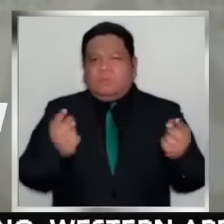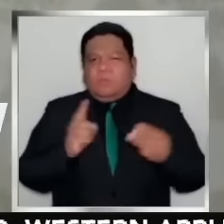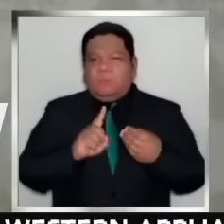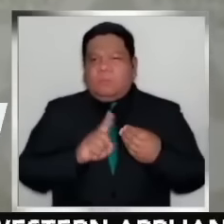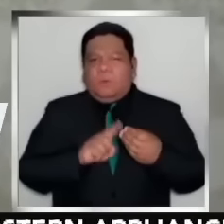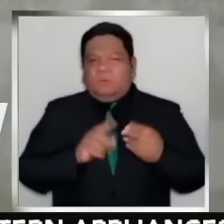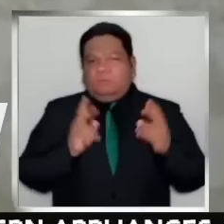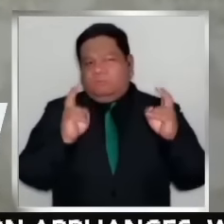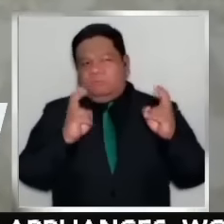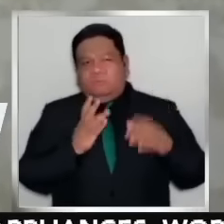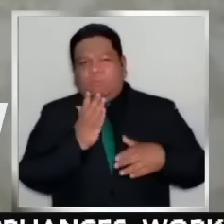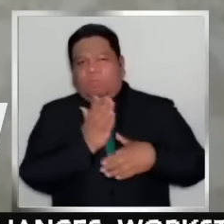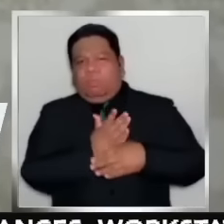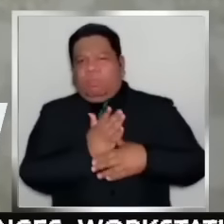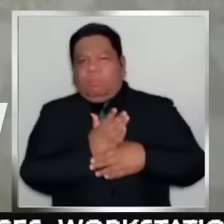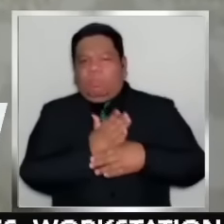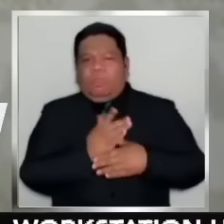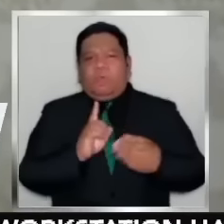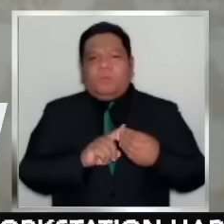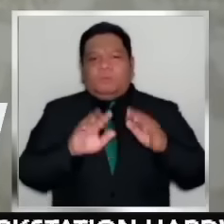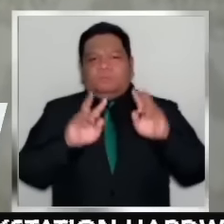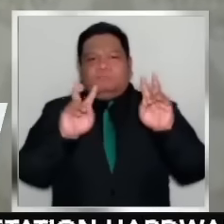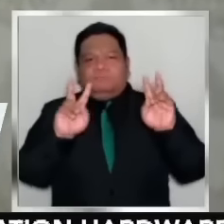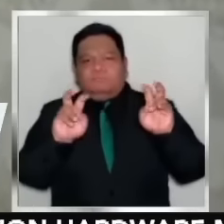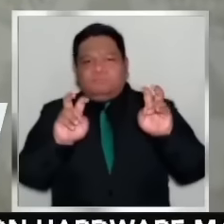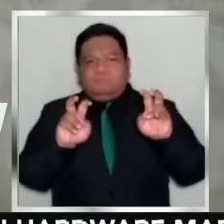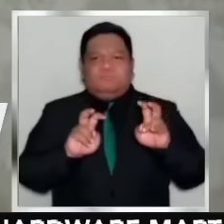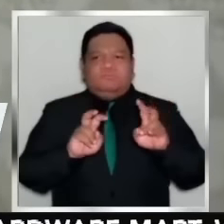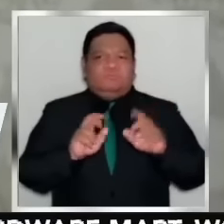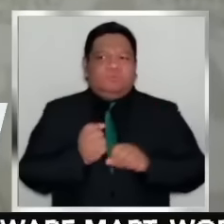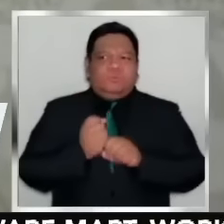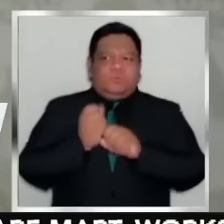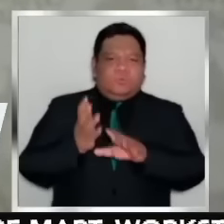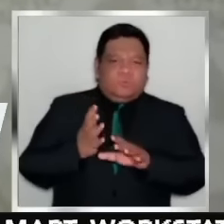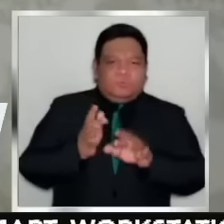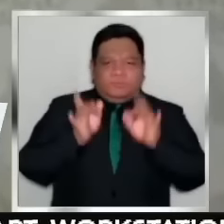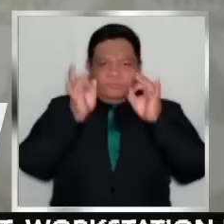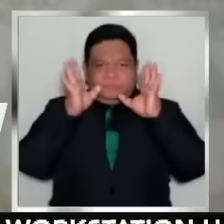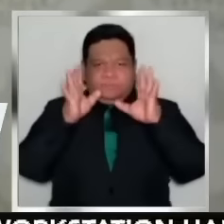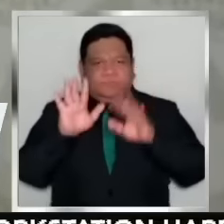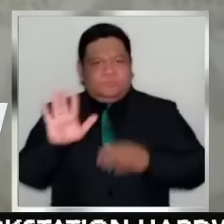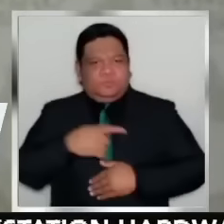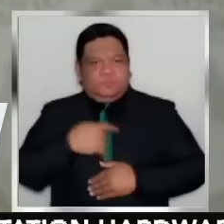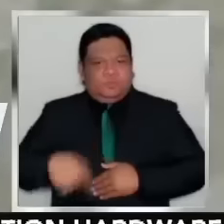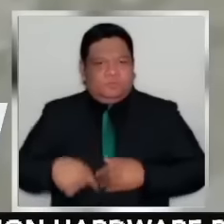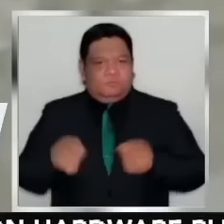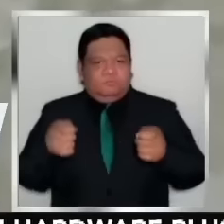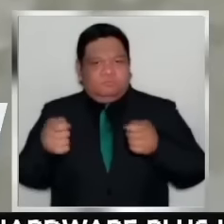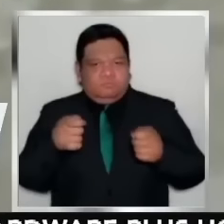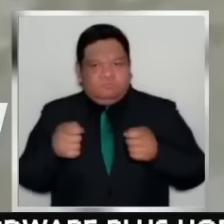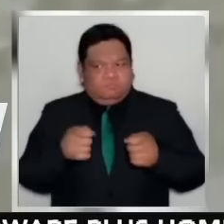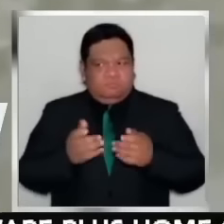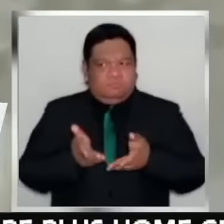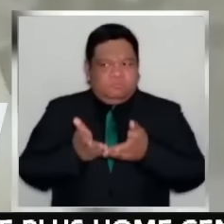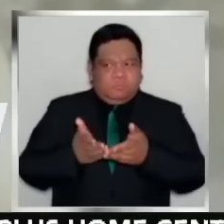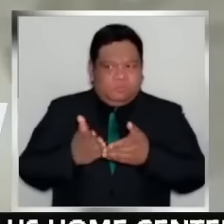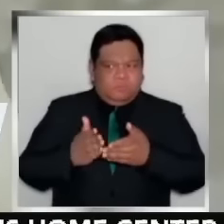meddling in the issue to harm China's sovereignty and maritime rights. What can you say about this, sir? I don't feel alluded